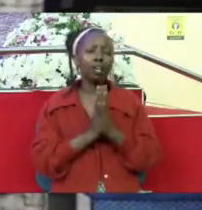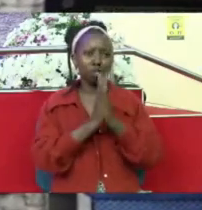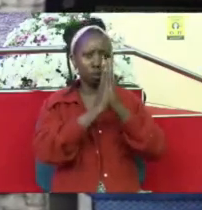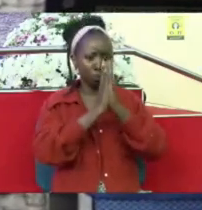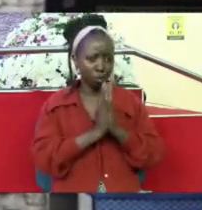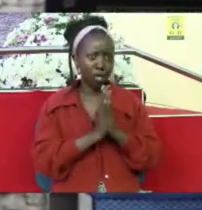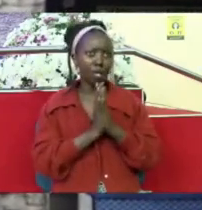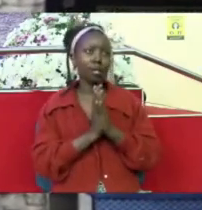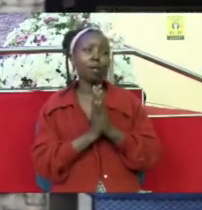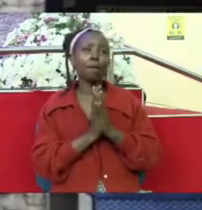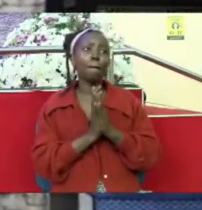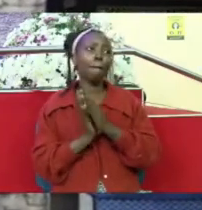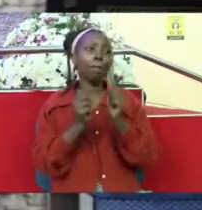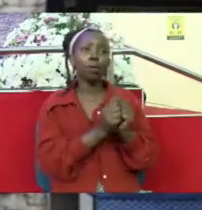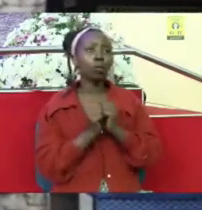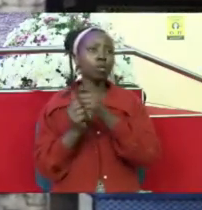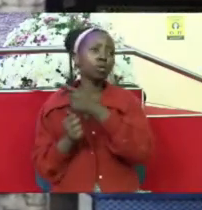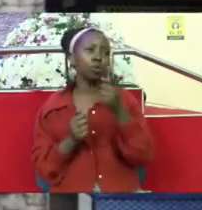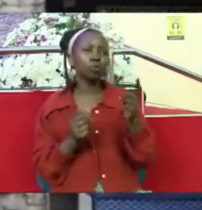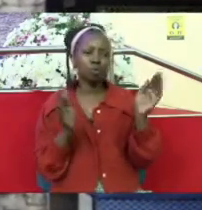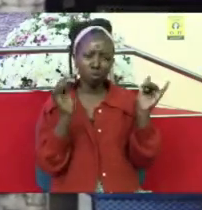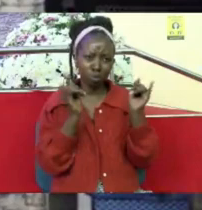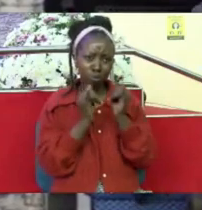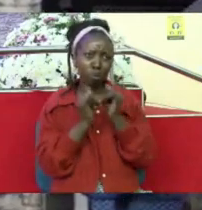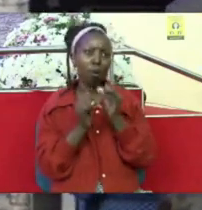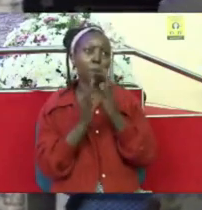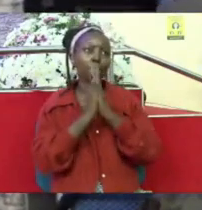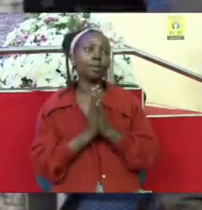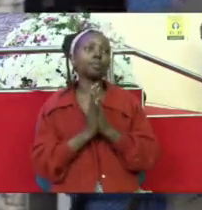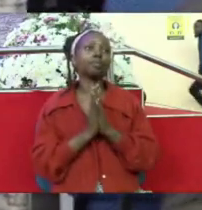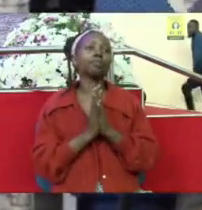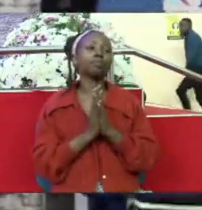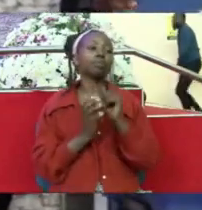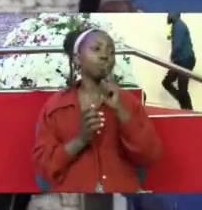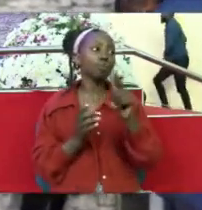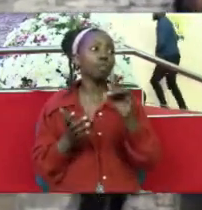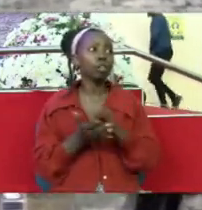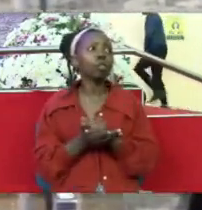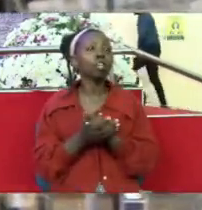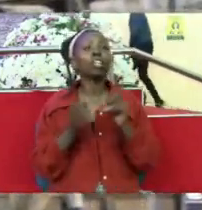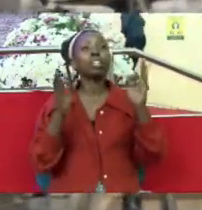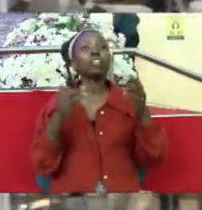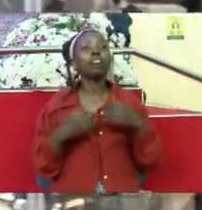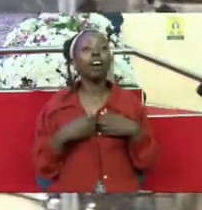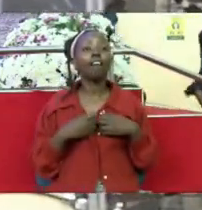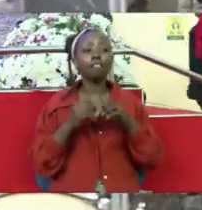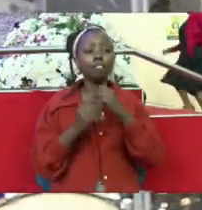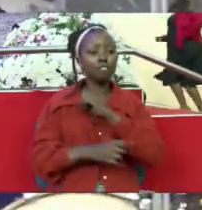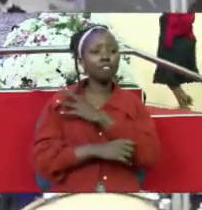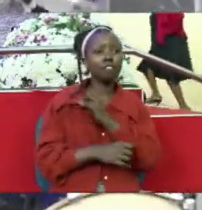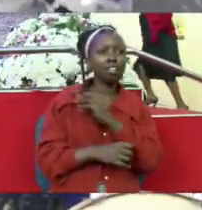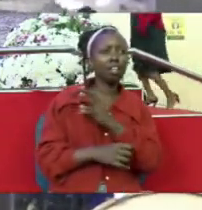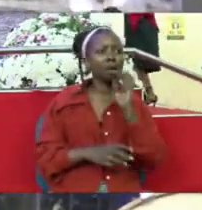ungependa mtu aombe pamoja na wewe. Kidogo tu aombe na wewe kidogo tu. Just a small a little while. Ili if there are fears, kama kuna uoga, if